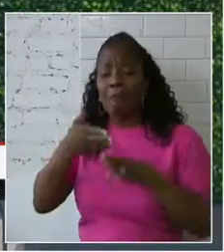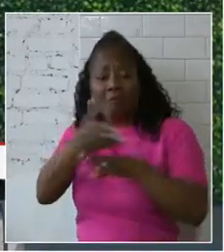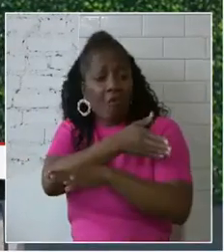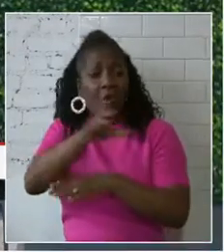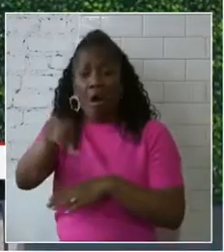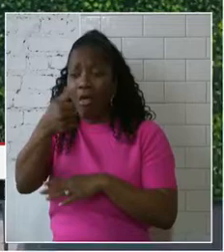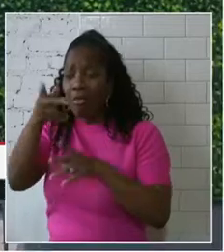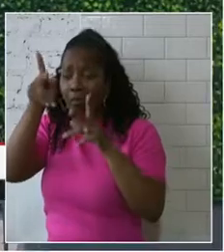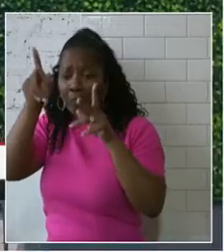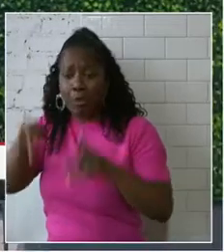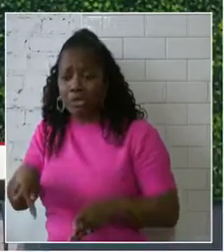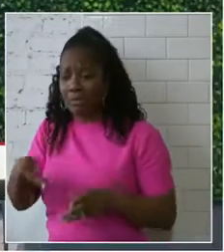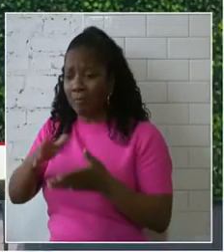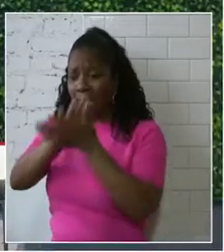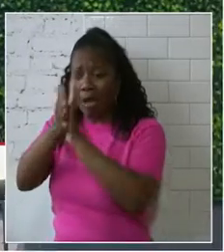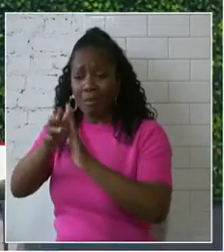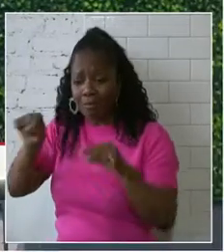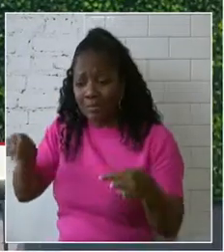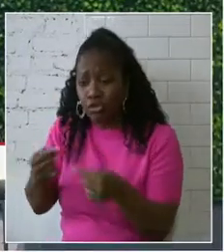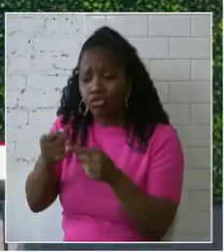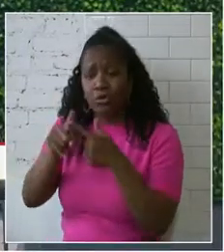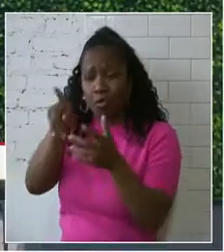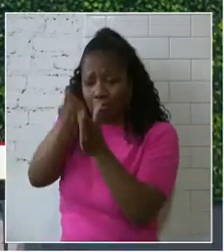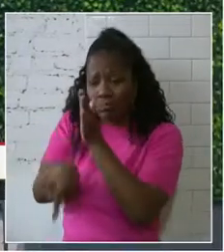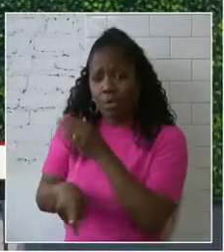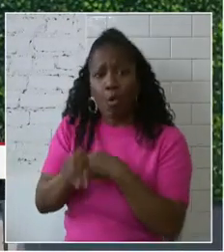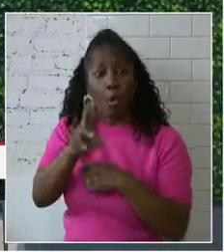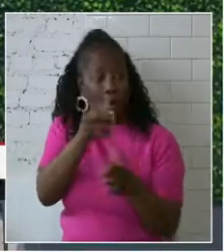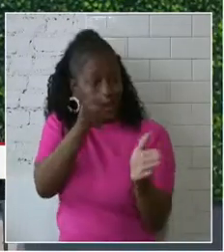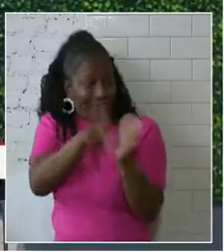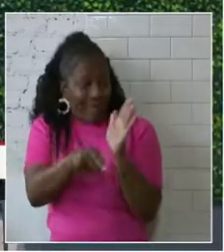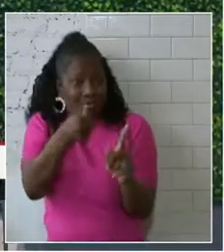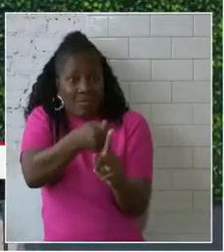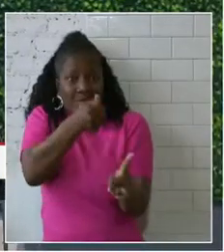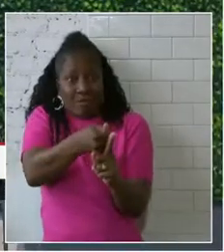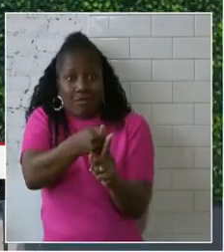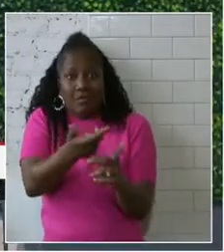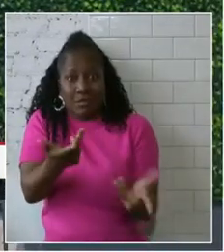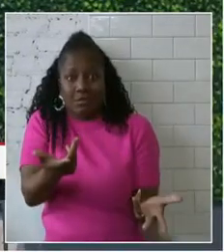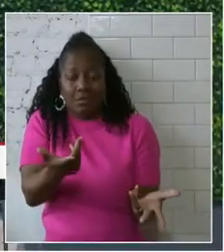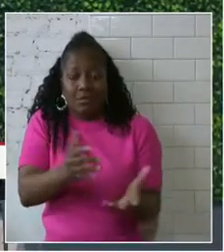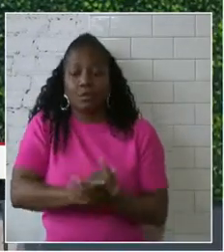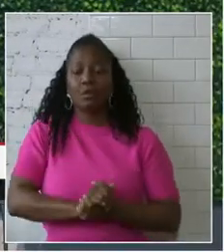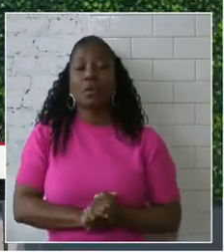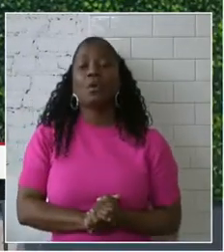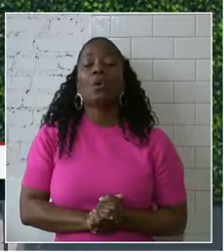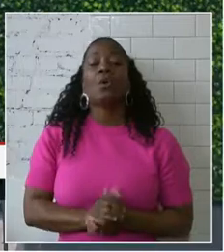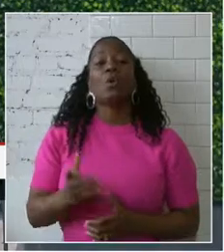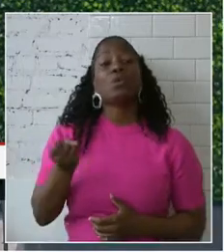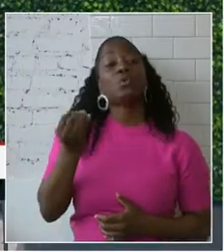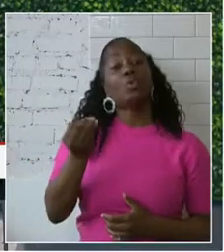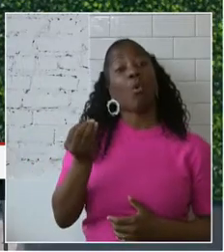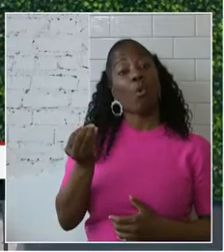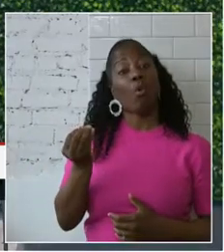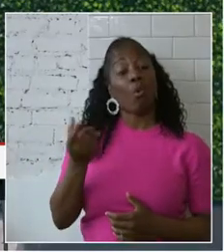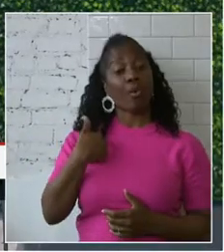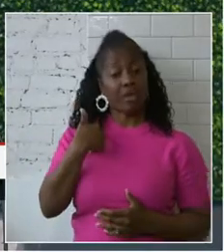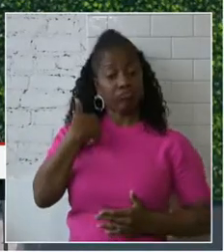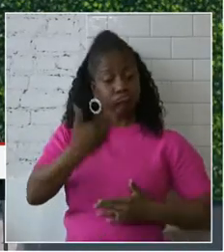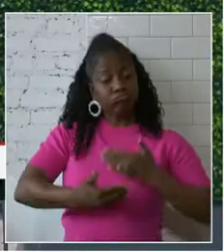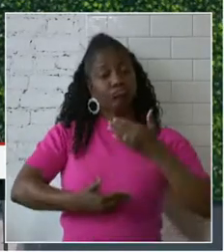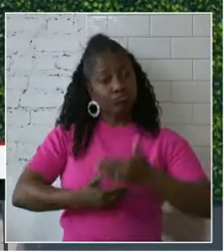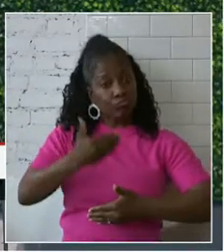killed or gets killed themselves. So we, of course, have gotten the ball